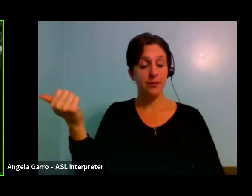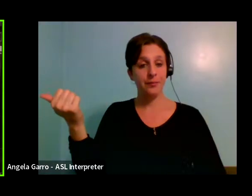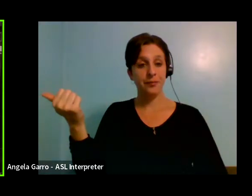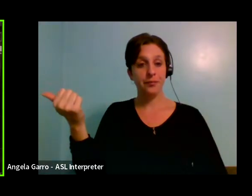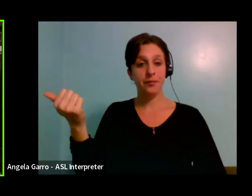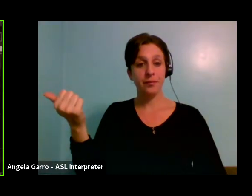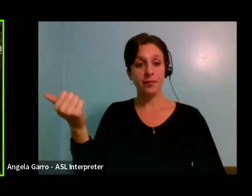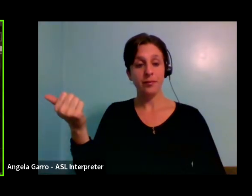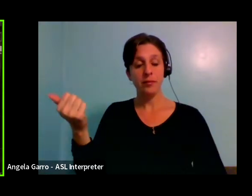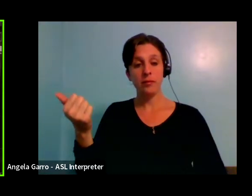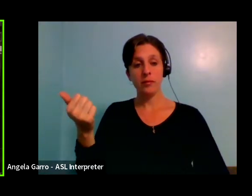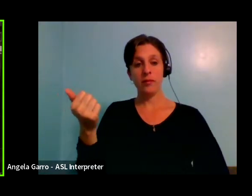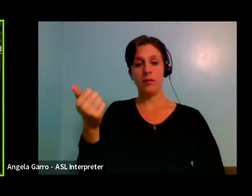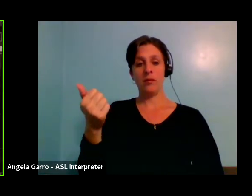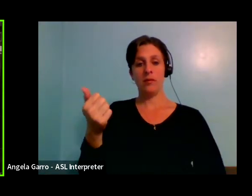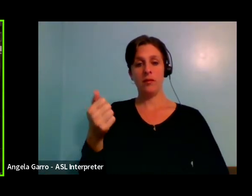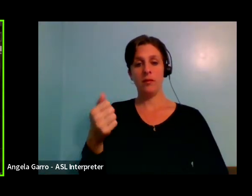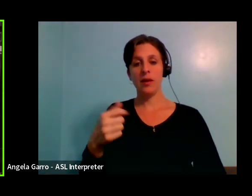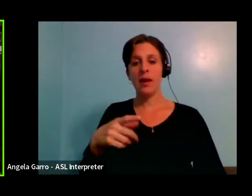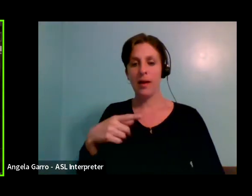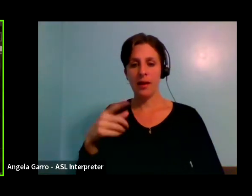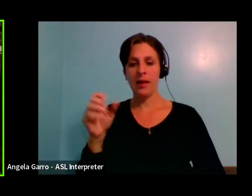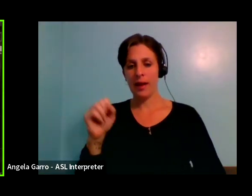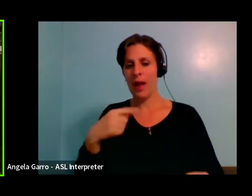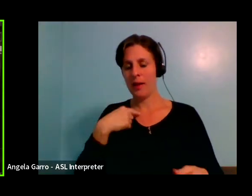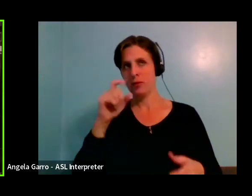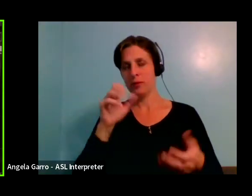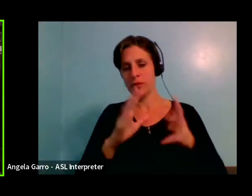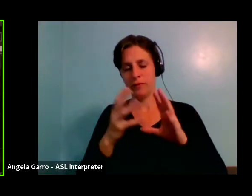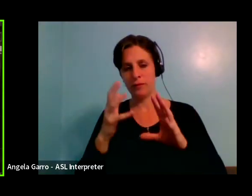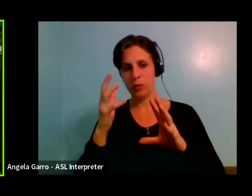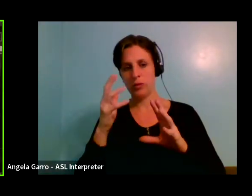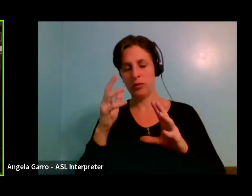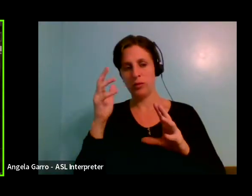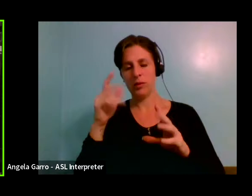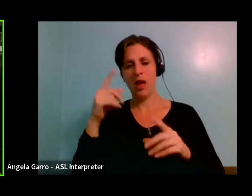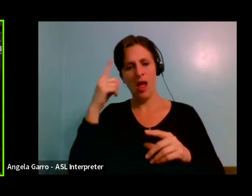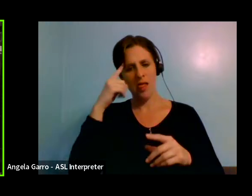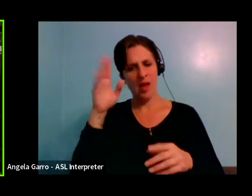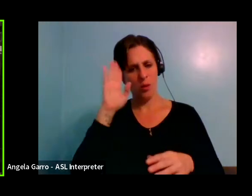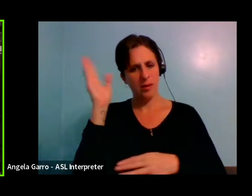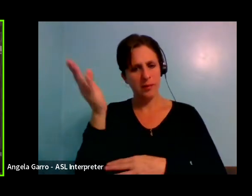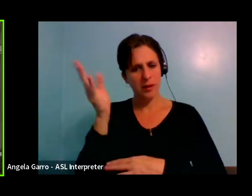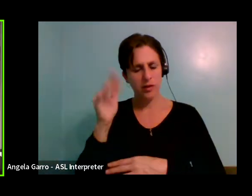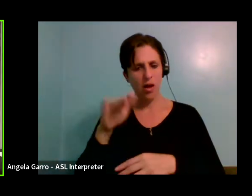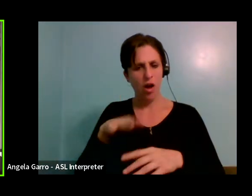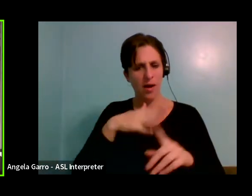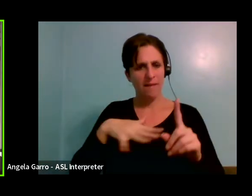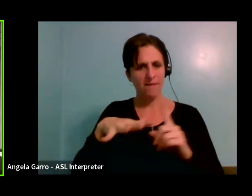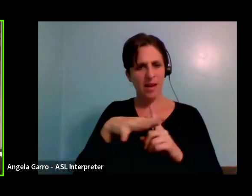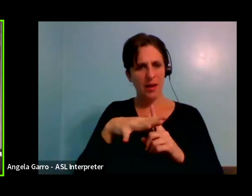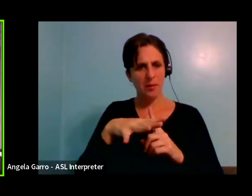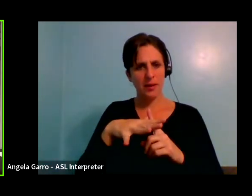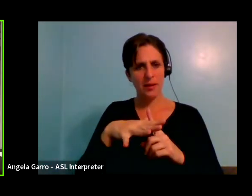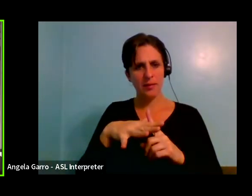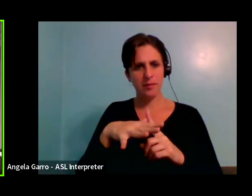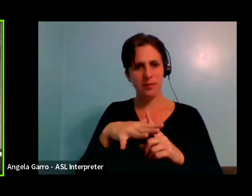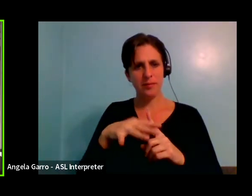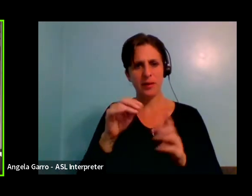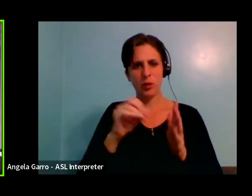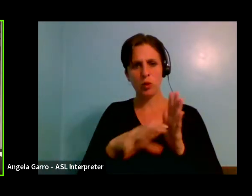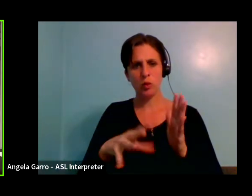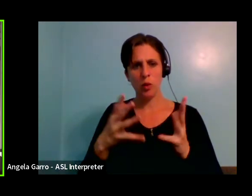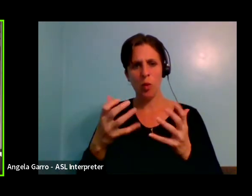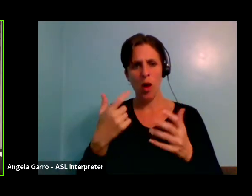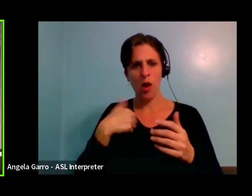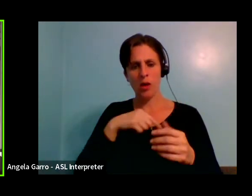question. Yes. And I could be confused. That happens sometimes. I thought we were going to have a presentation on maybe the environmental, the student that yeah. wanted us to